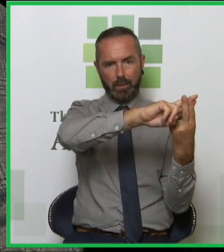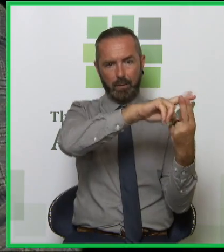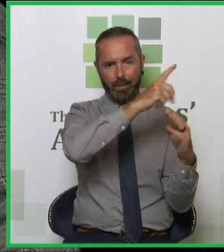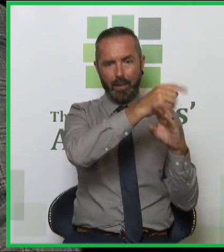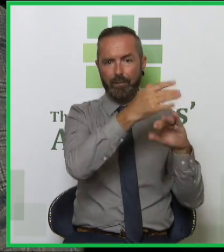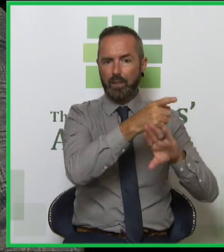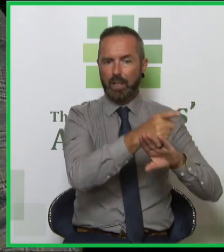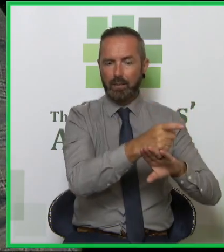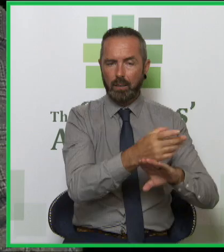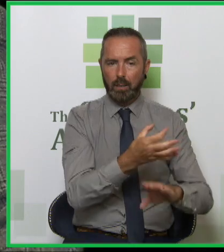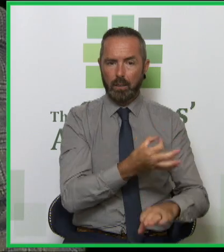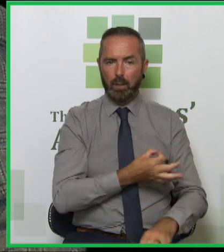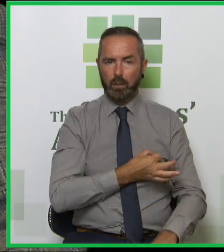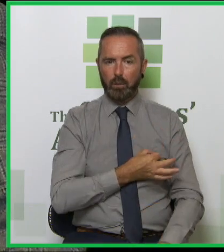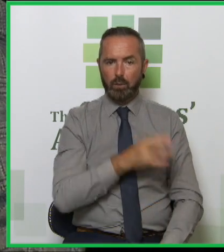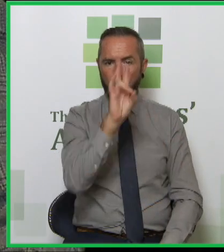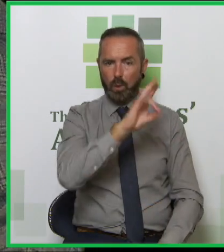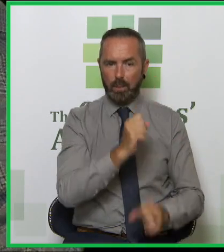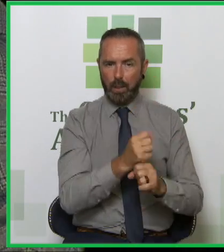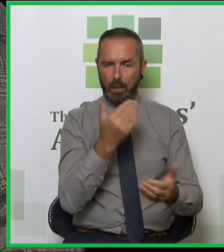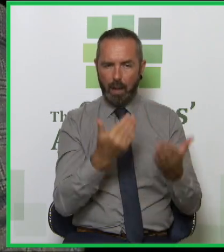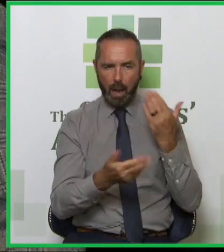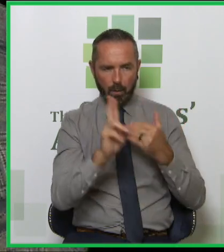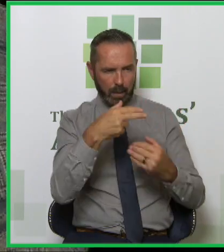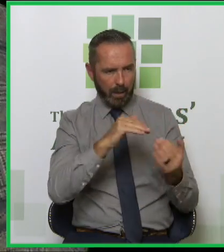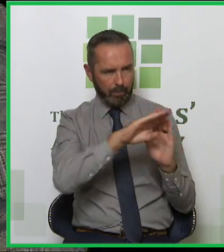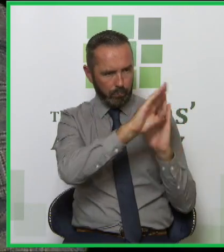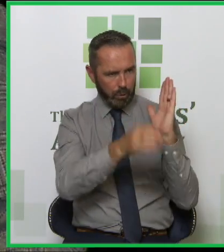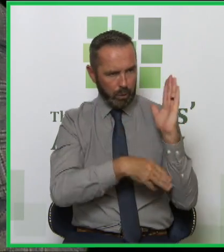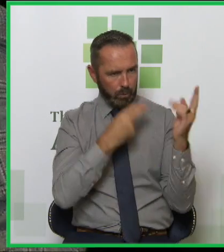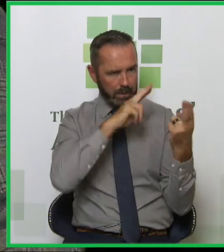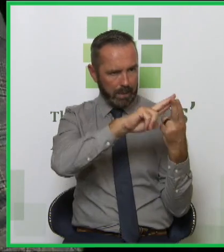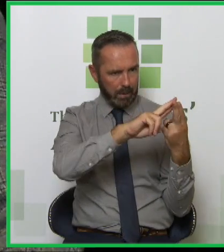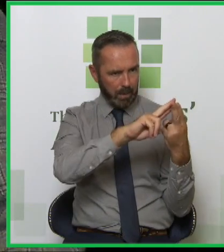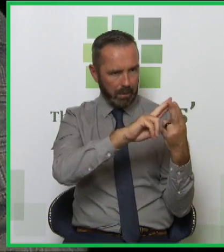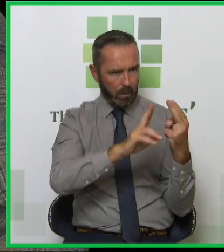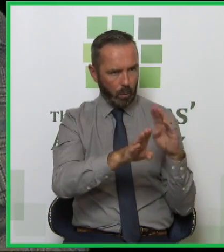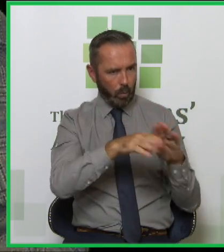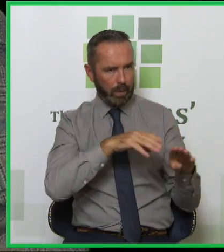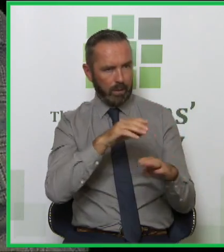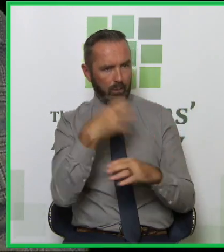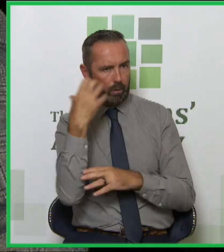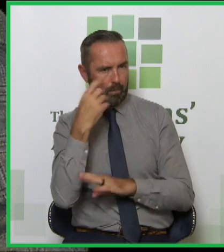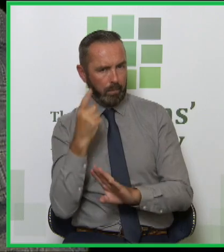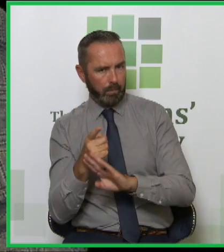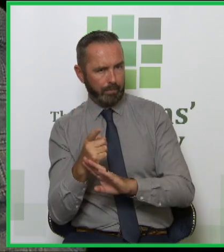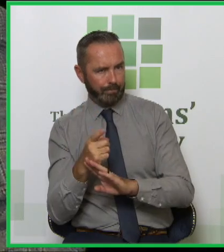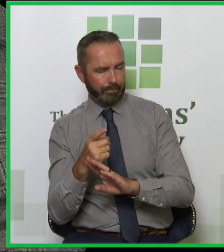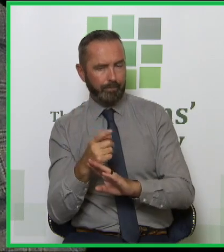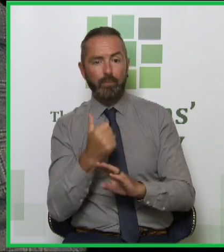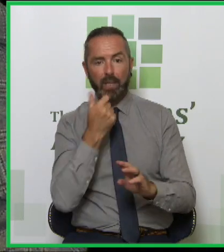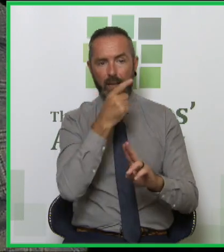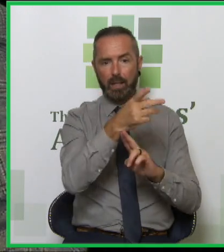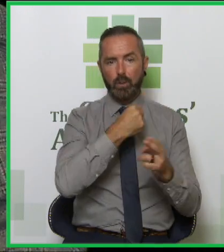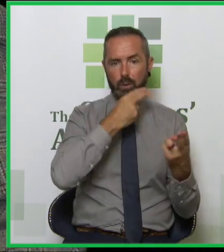stigmatize. Great question about how can you have less stigma under criminalization. It is designed to stigmatize. So